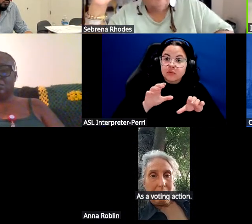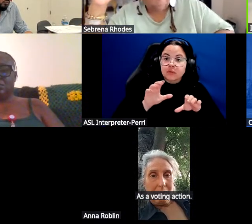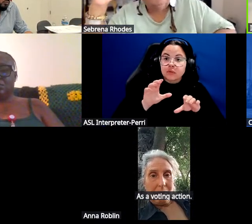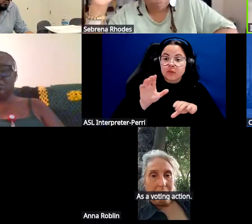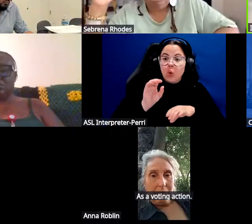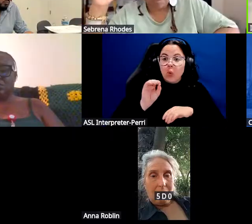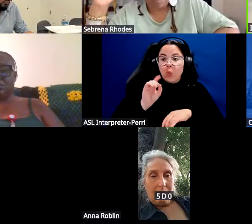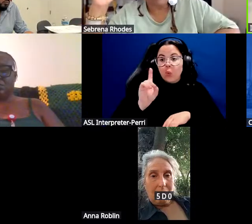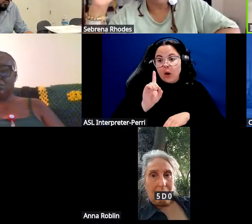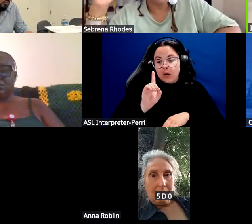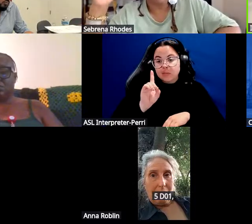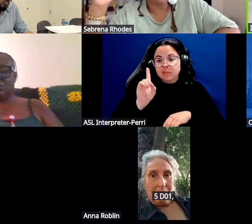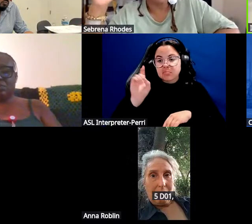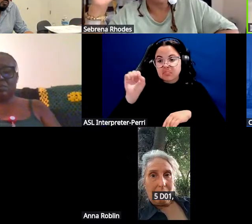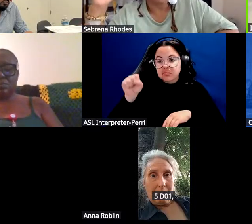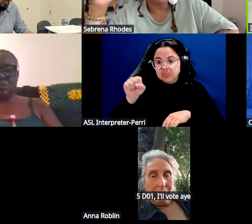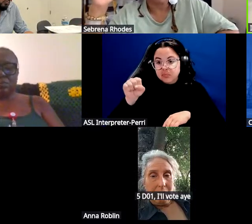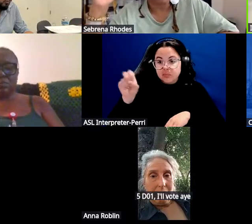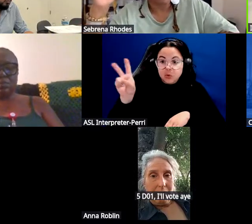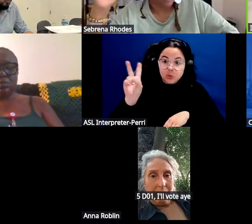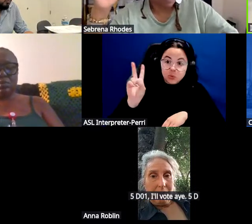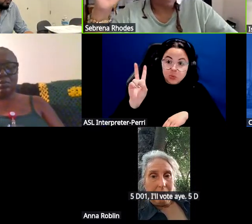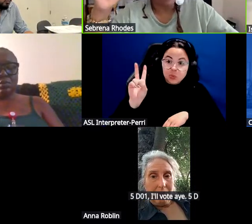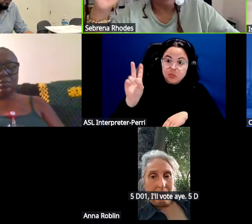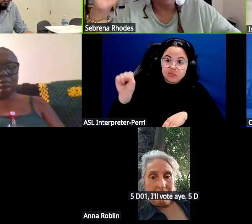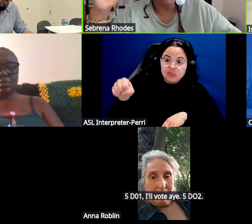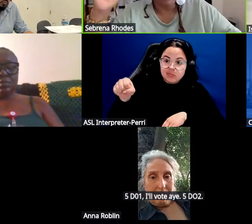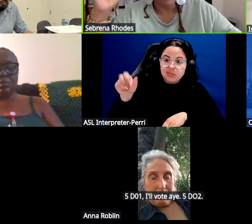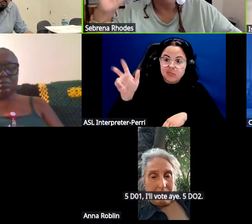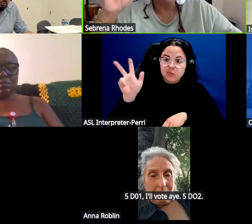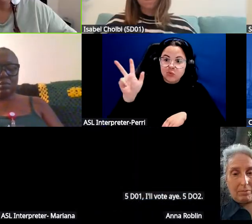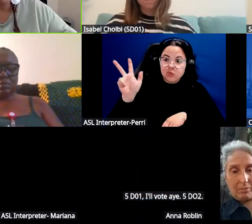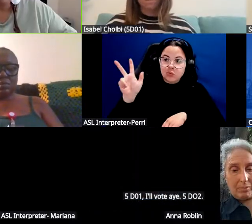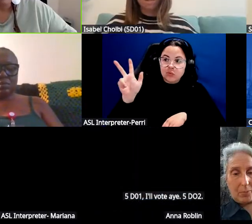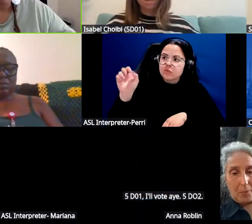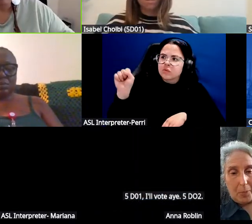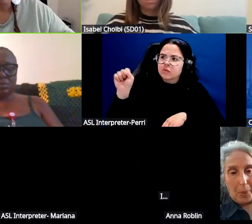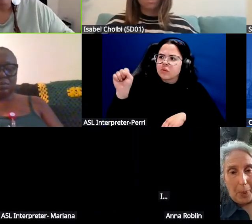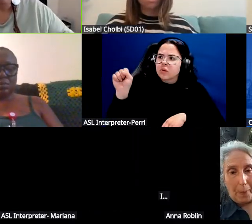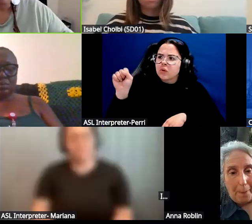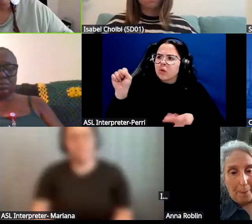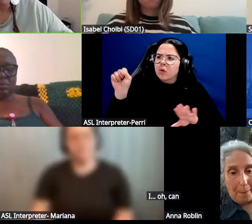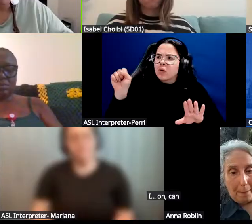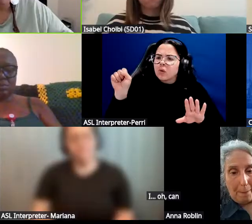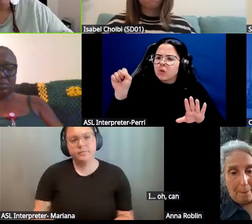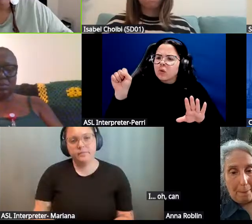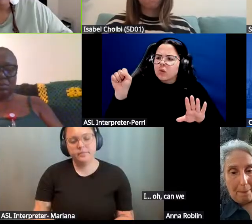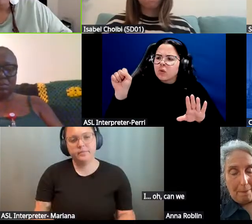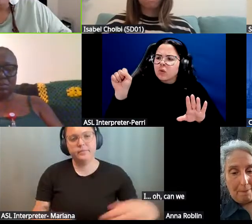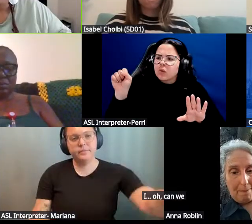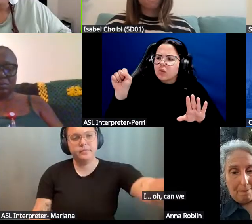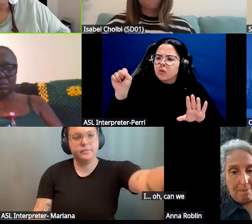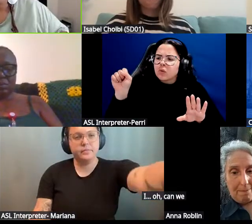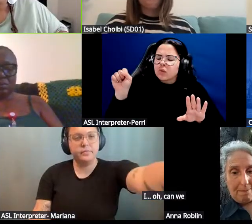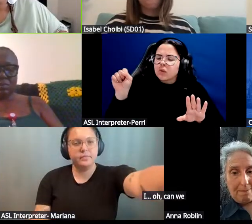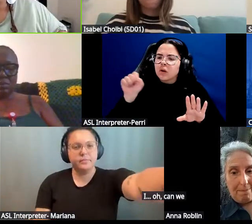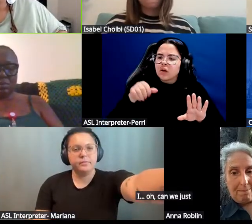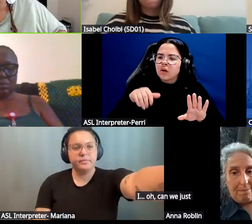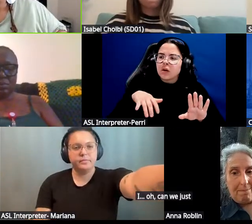5D01, I'll vote aye. 5D02, Aye. Oh, can 5D. we, Oh, this,